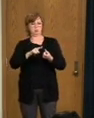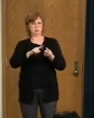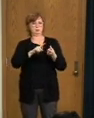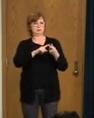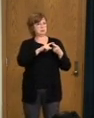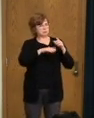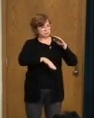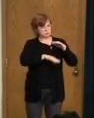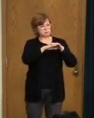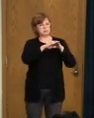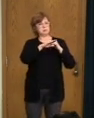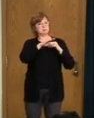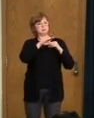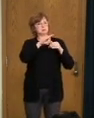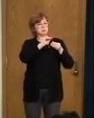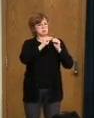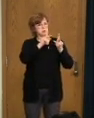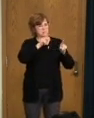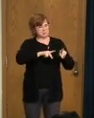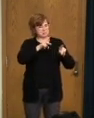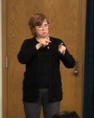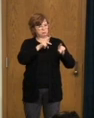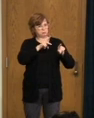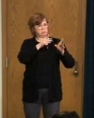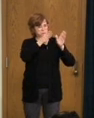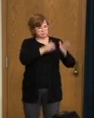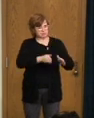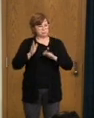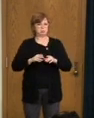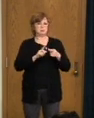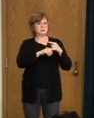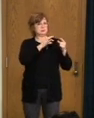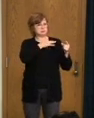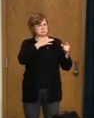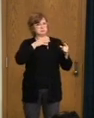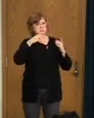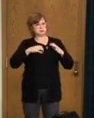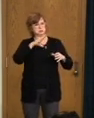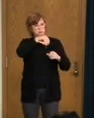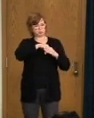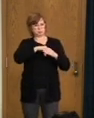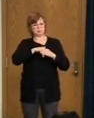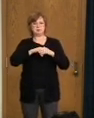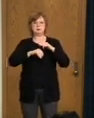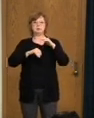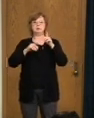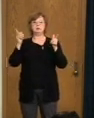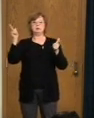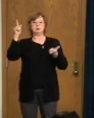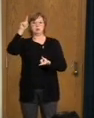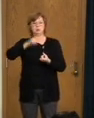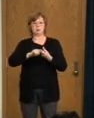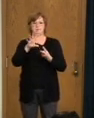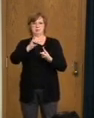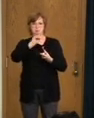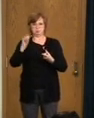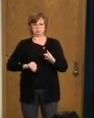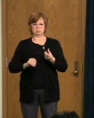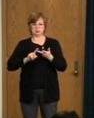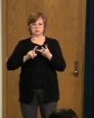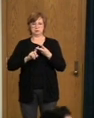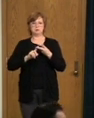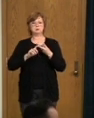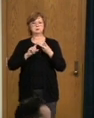staff, to 50%. Large retail locations are required to further limit their capacity,